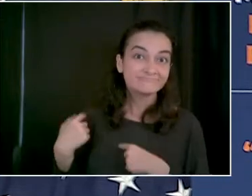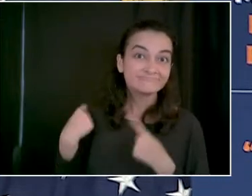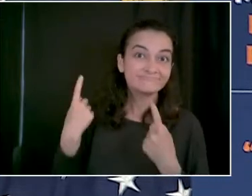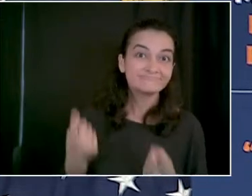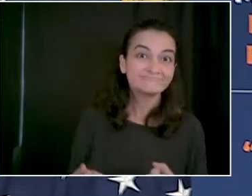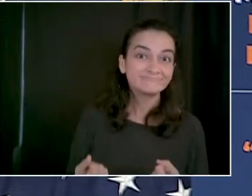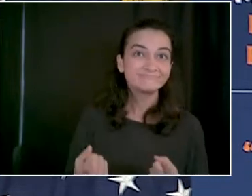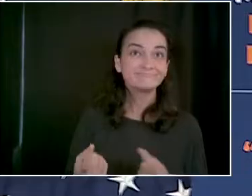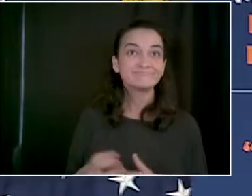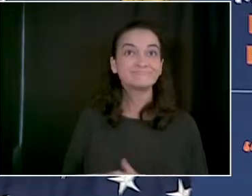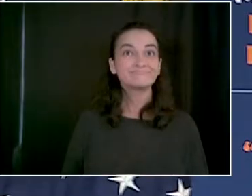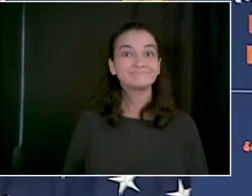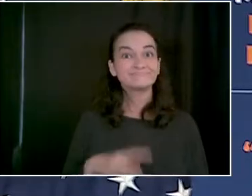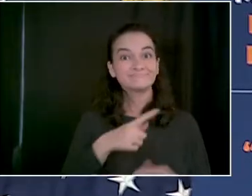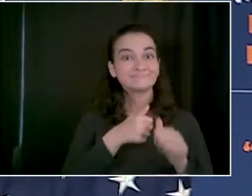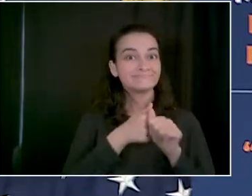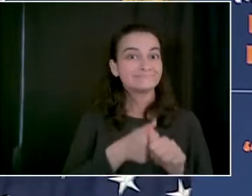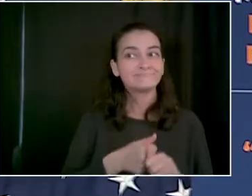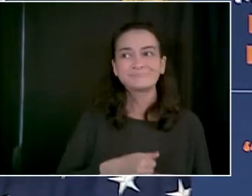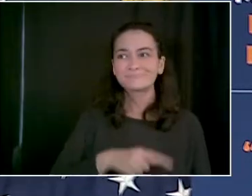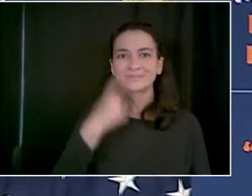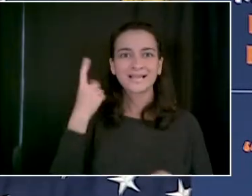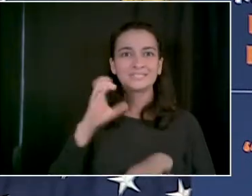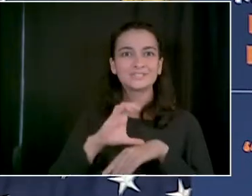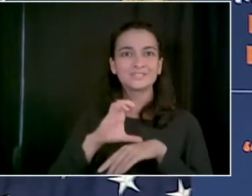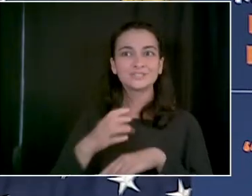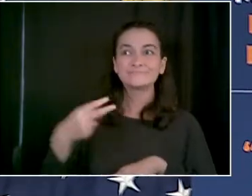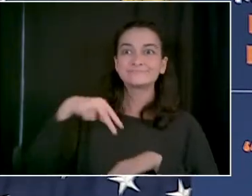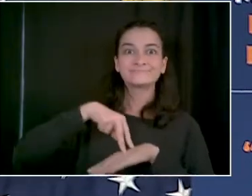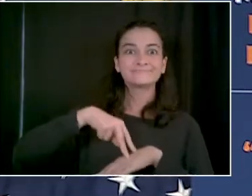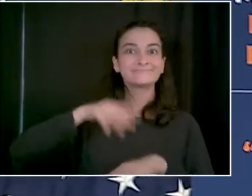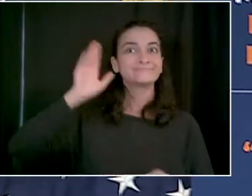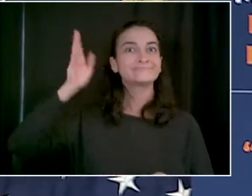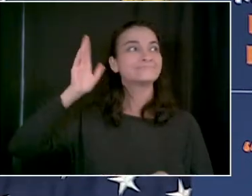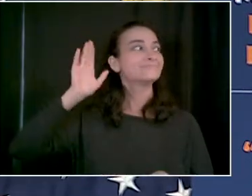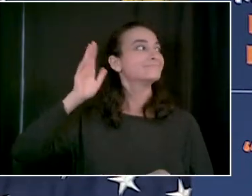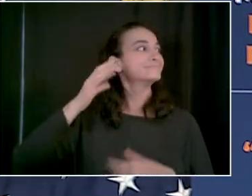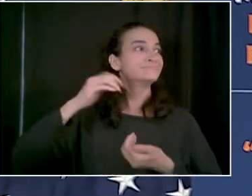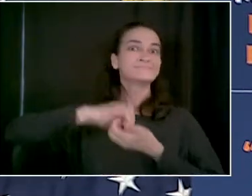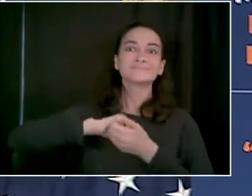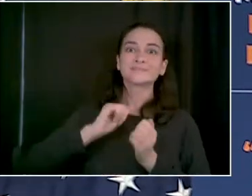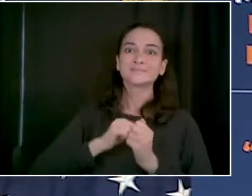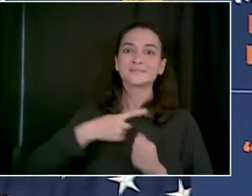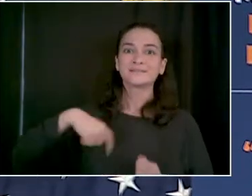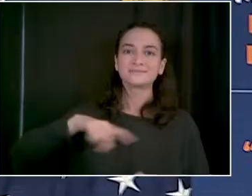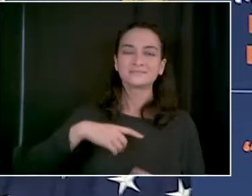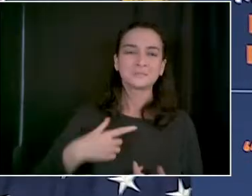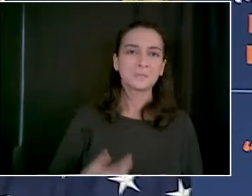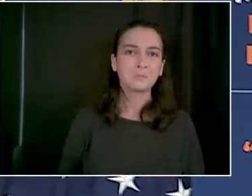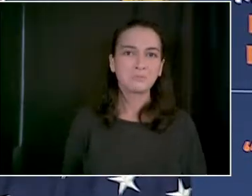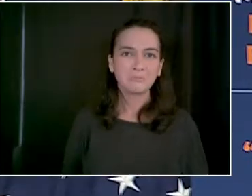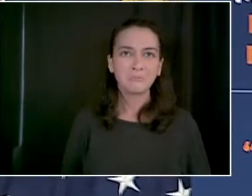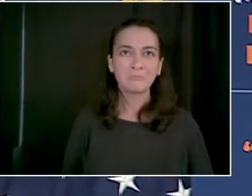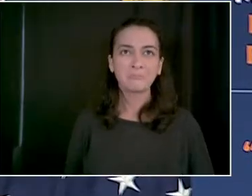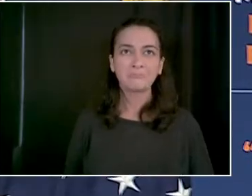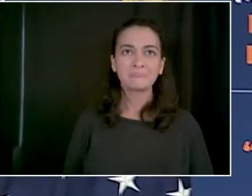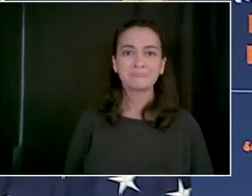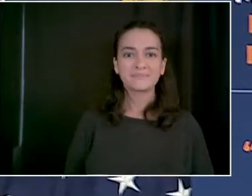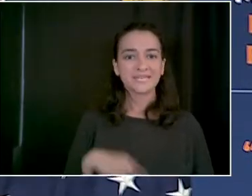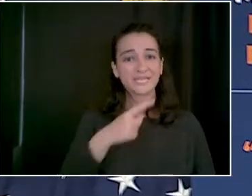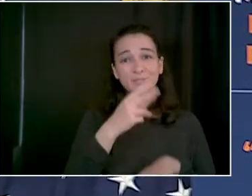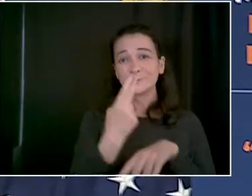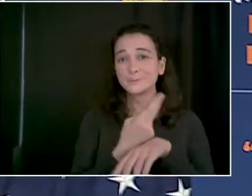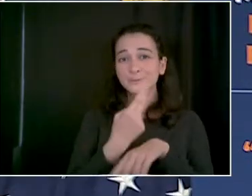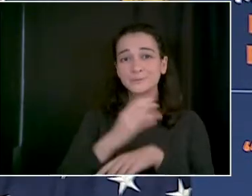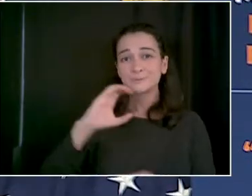just all of a sudden say this. I'm just going to do a chat GPT and find out what's the best housing plan in the country. Oh, Eric Adams, just going to